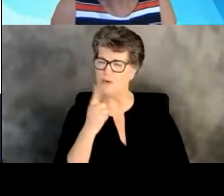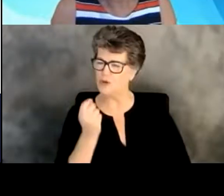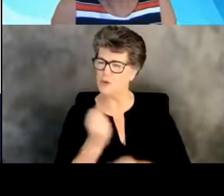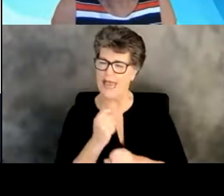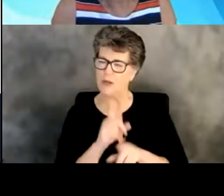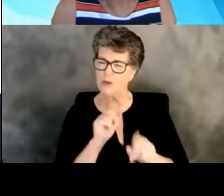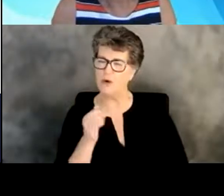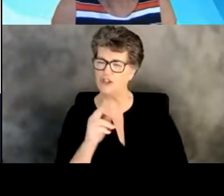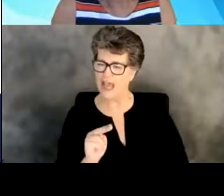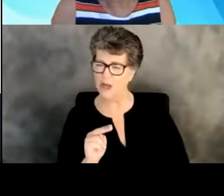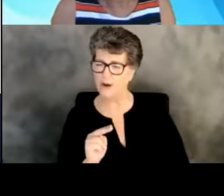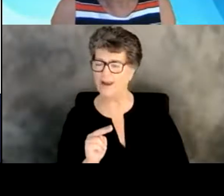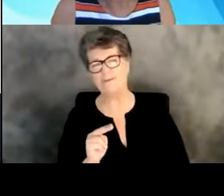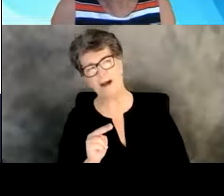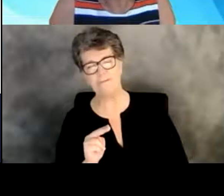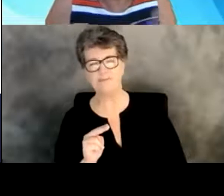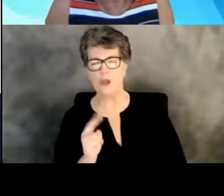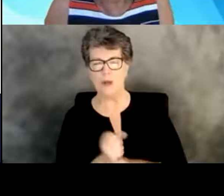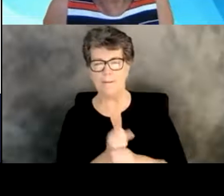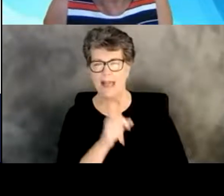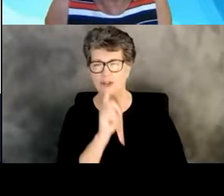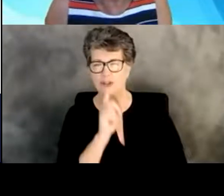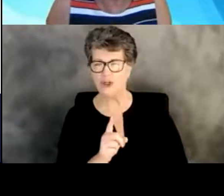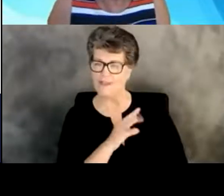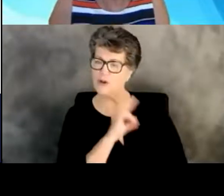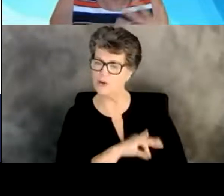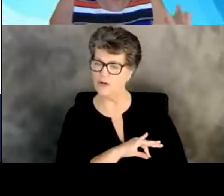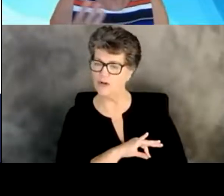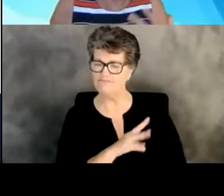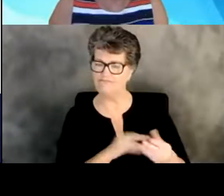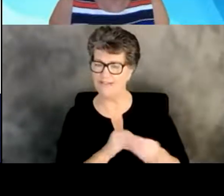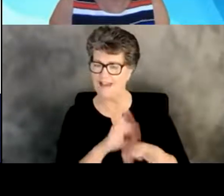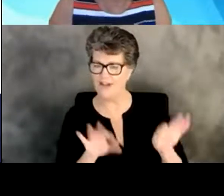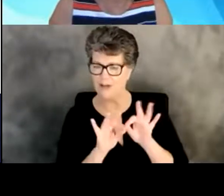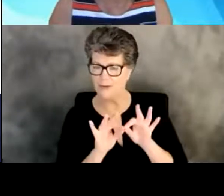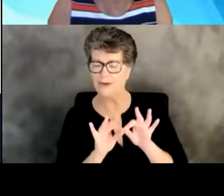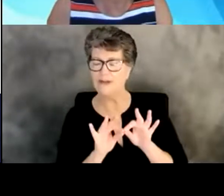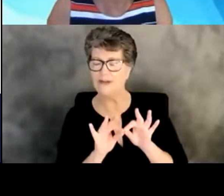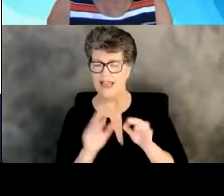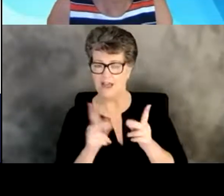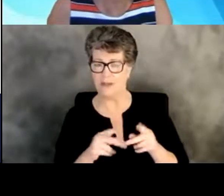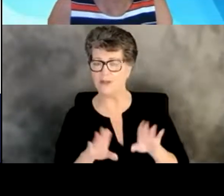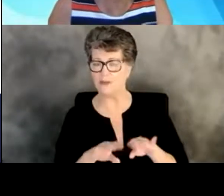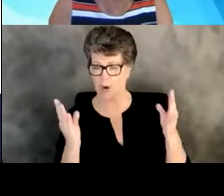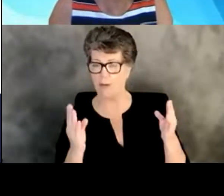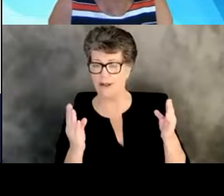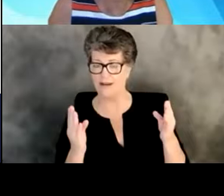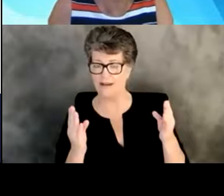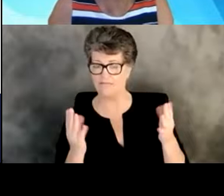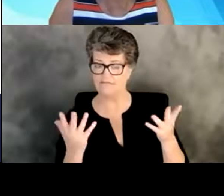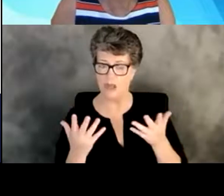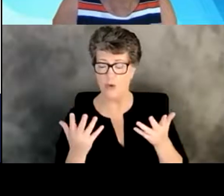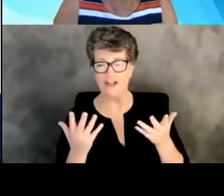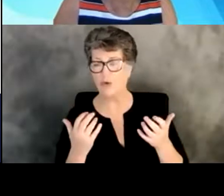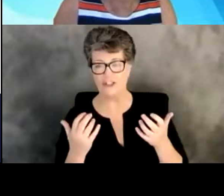report in January, but we want to make sure that those are useful and add value. And so again, another place we're open to oversight. We just don't want to